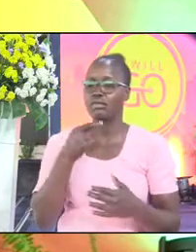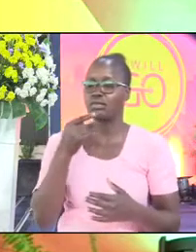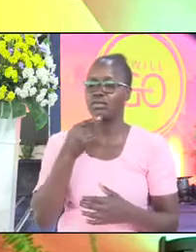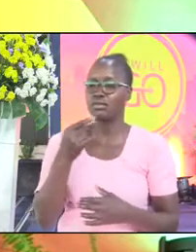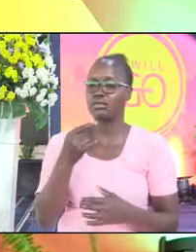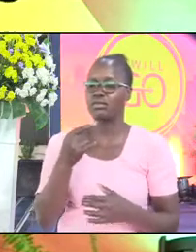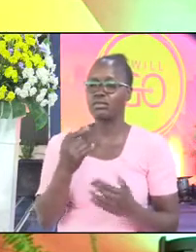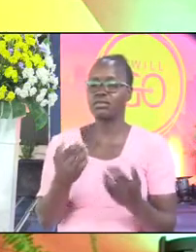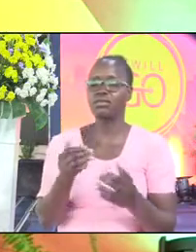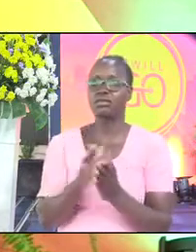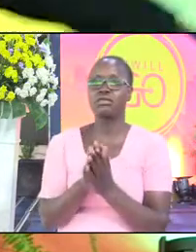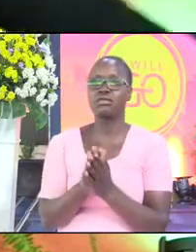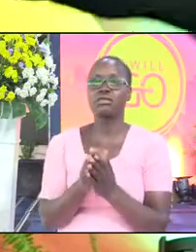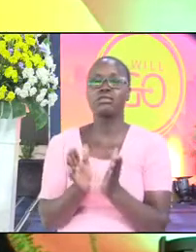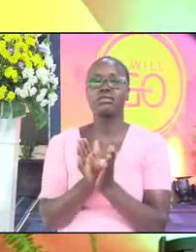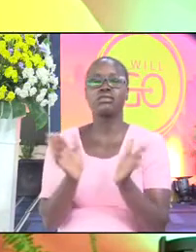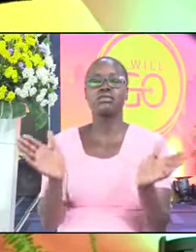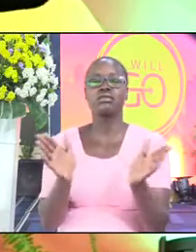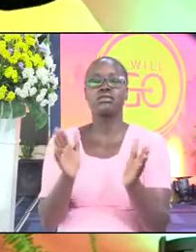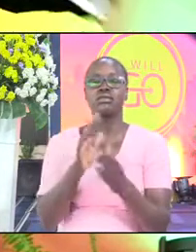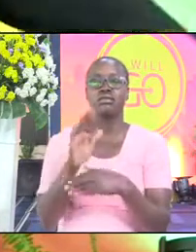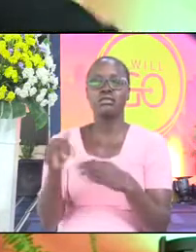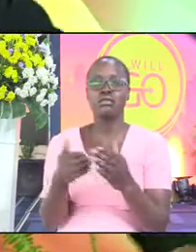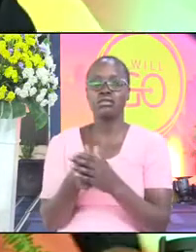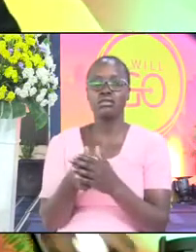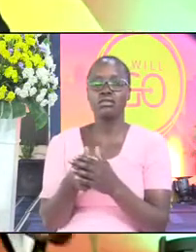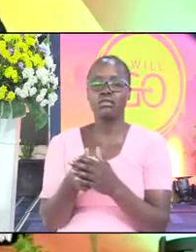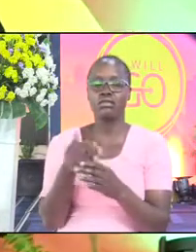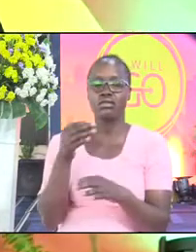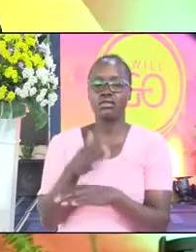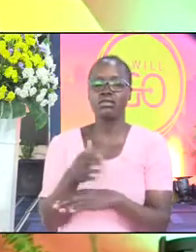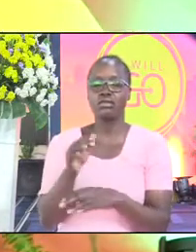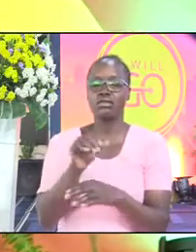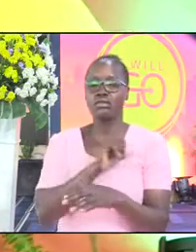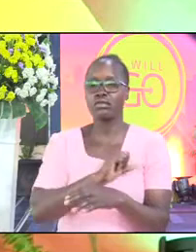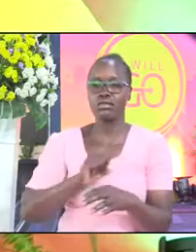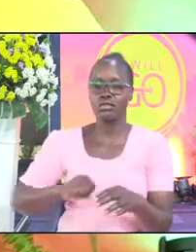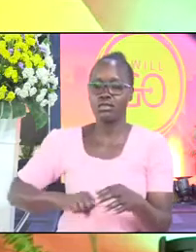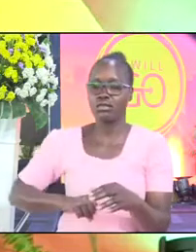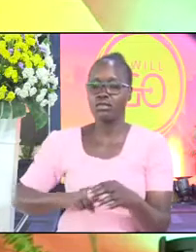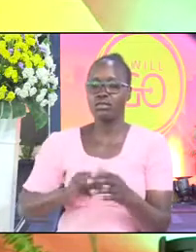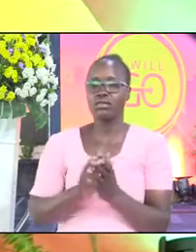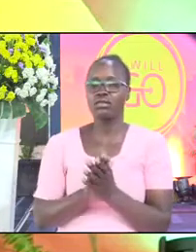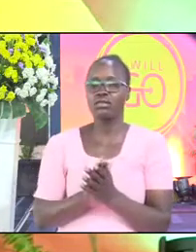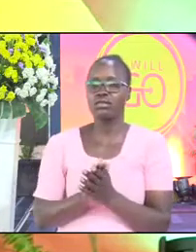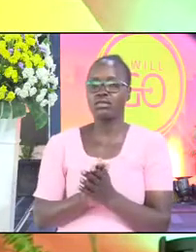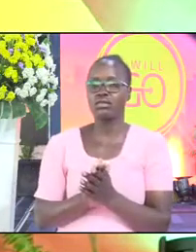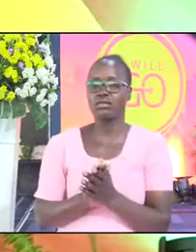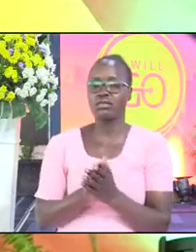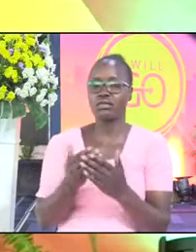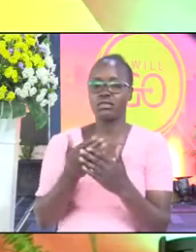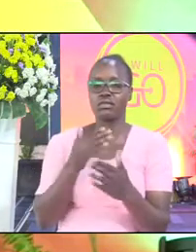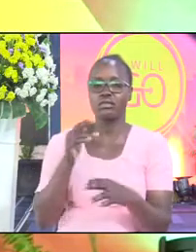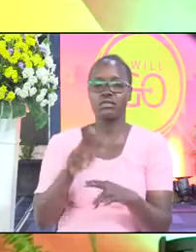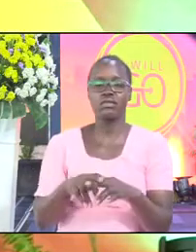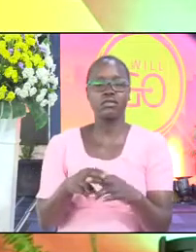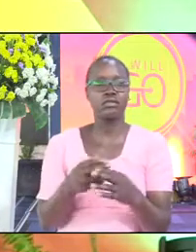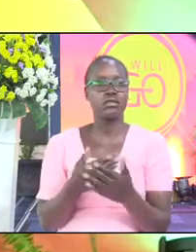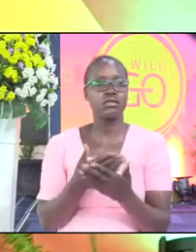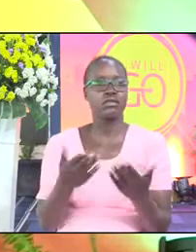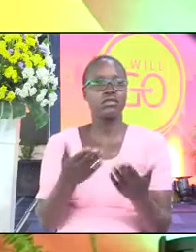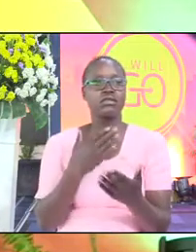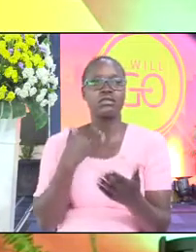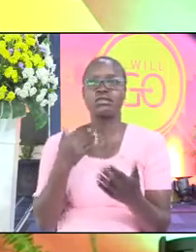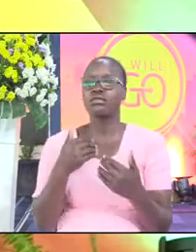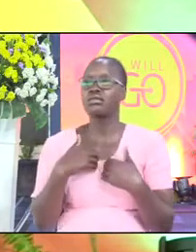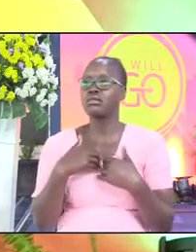told it all over Samaria. So I want to have, before I sit down, I want